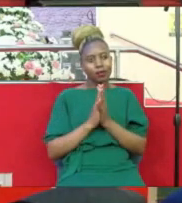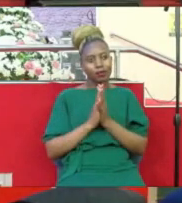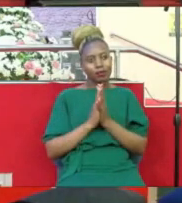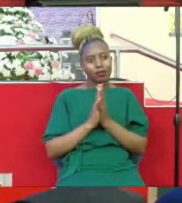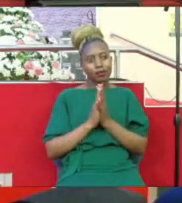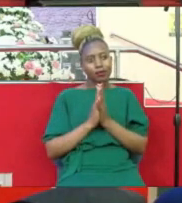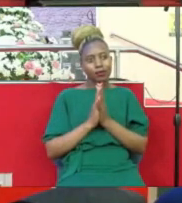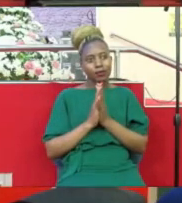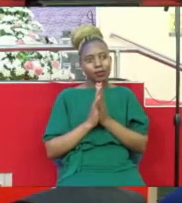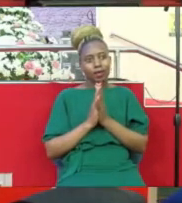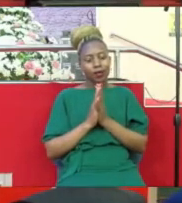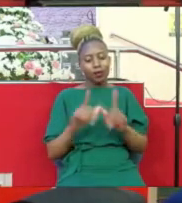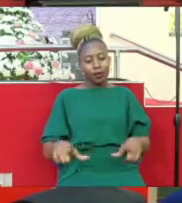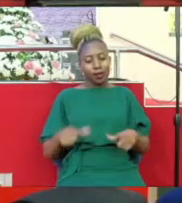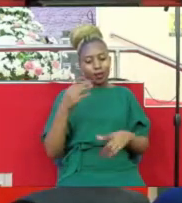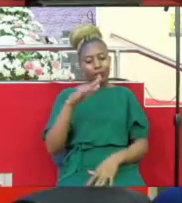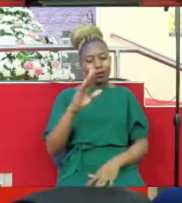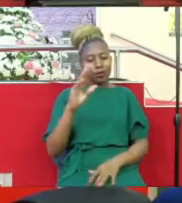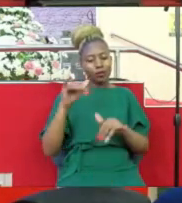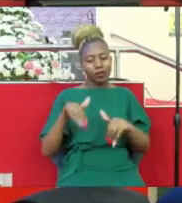life remains the same.